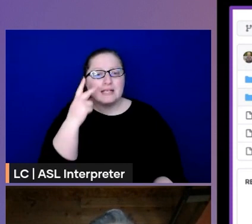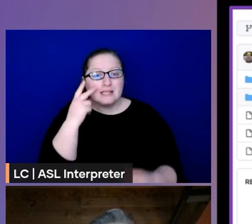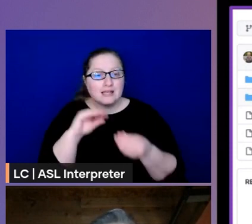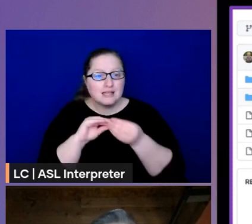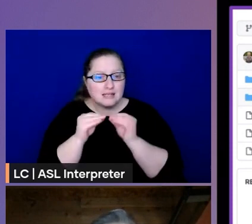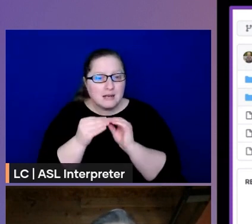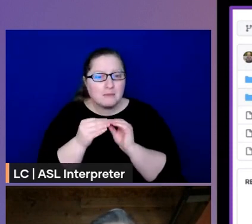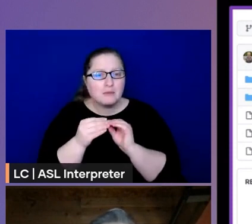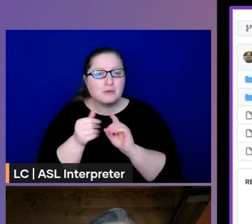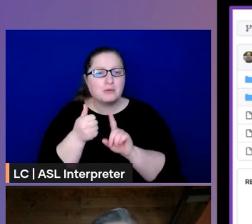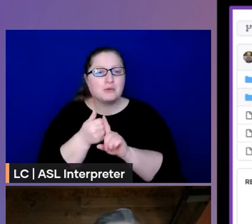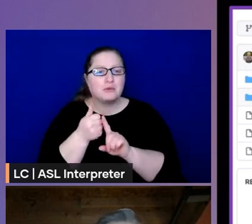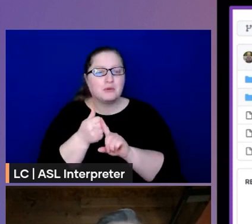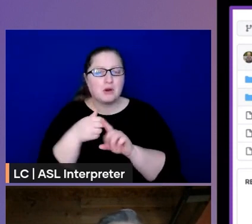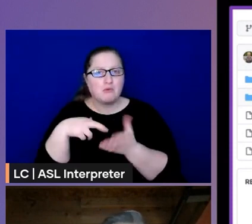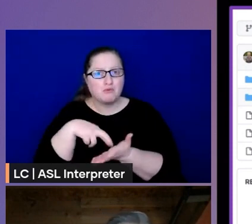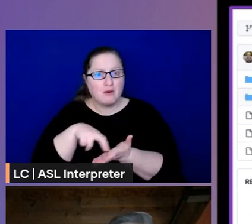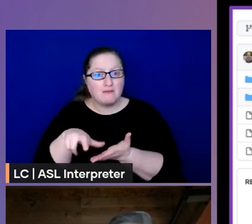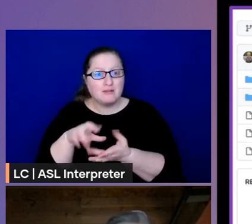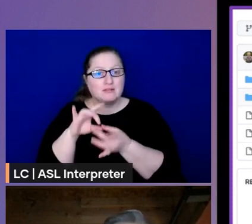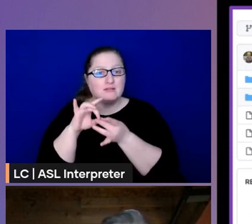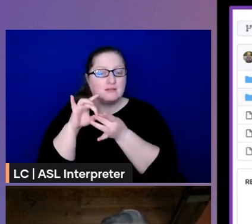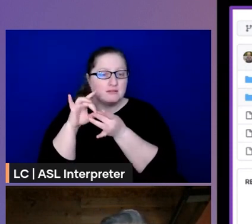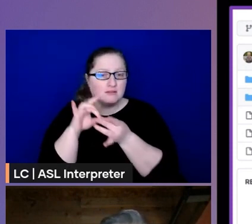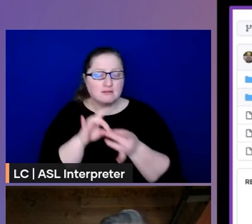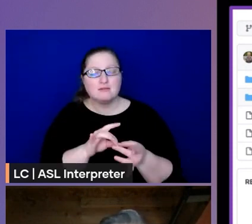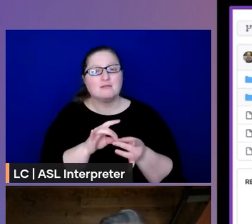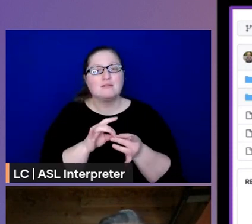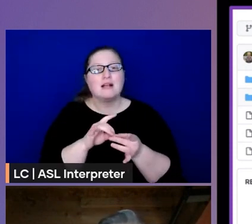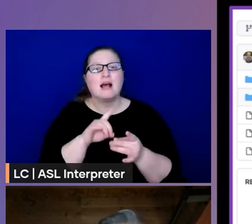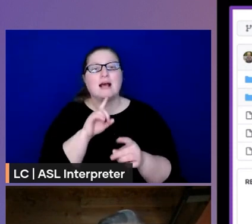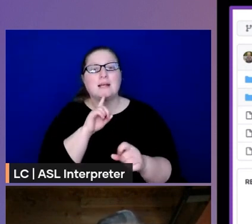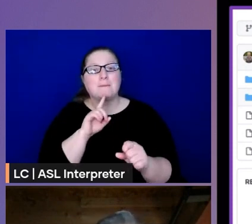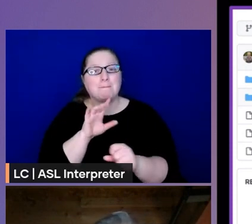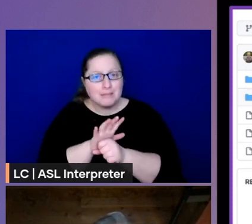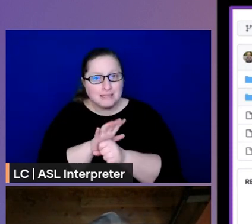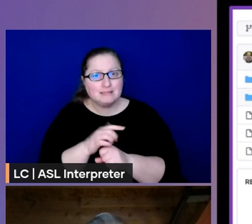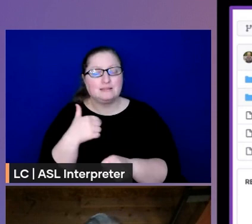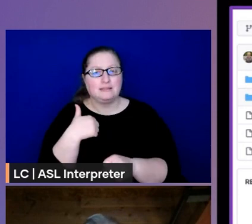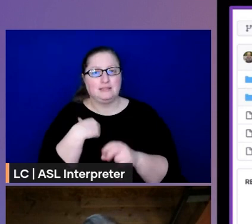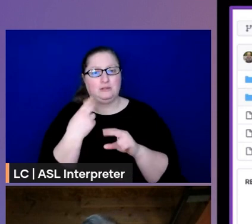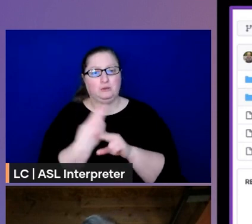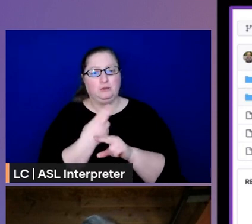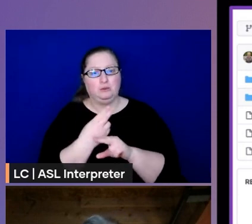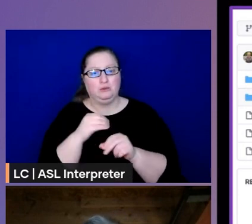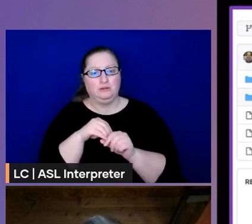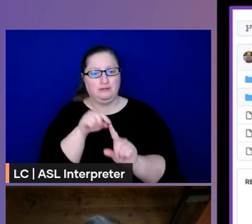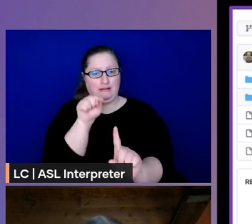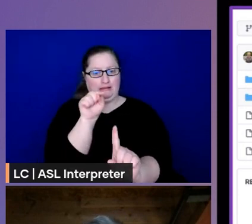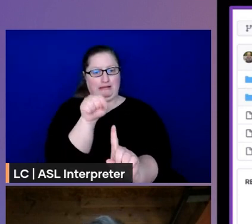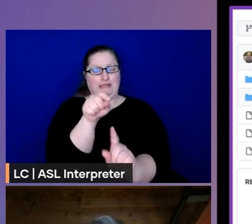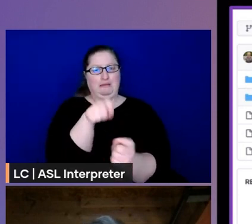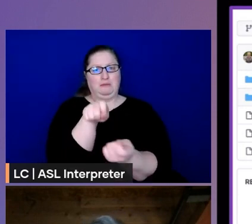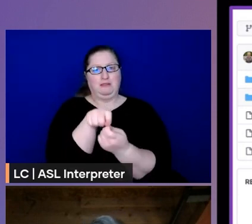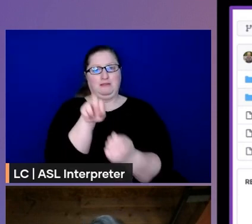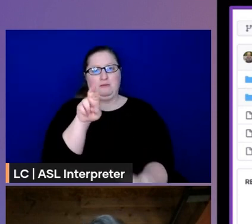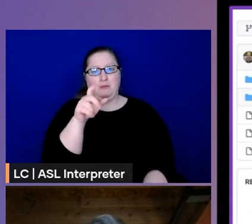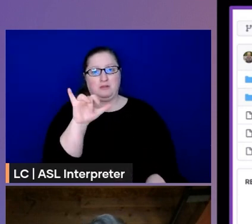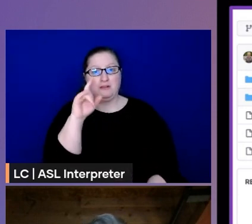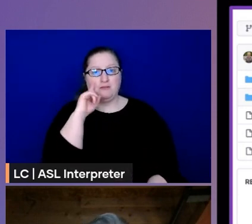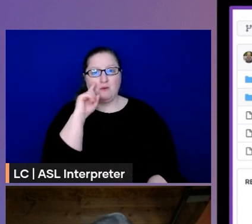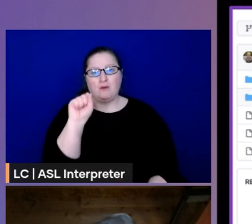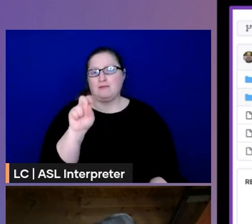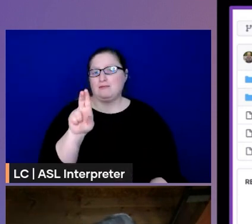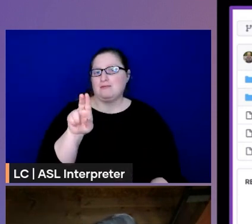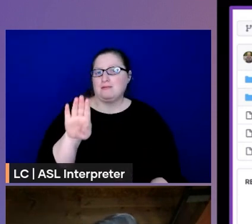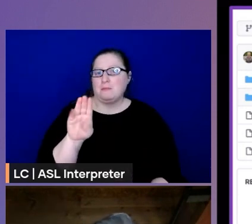referencing is relative to, or it's referencing the commit that I'm using in this repository as a submodule.